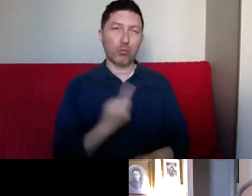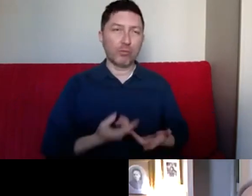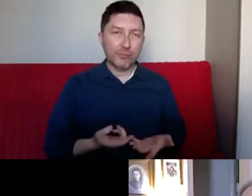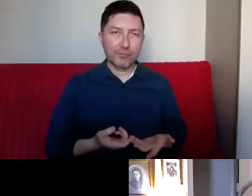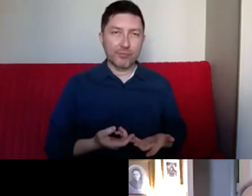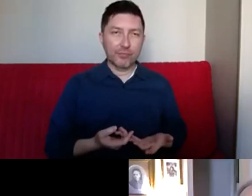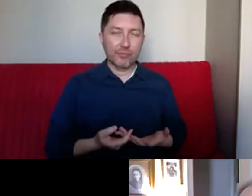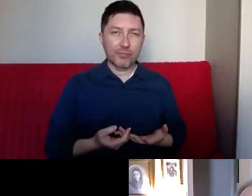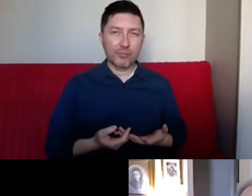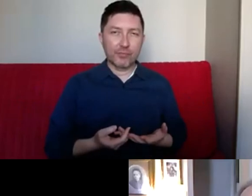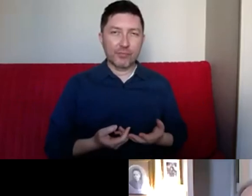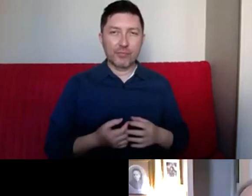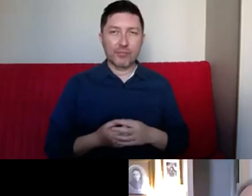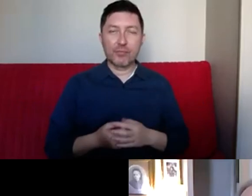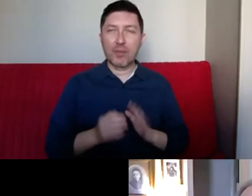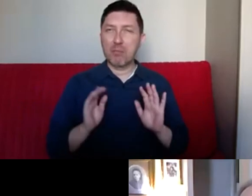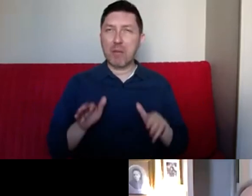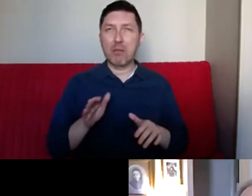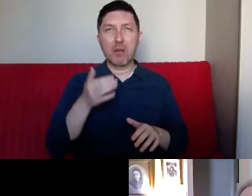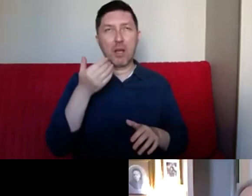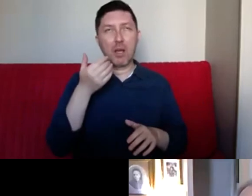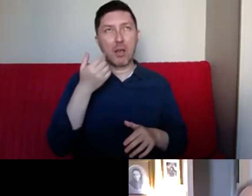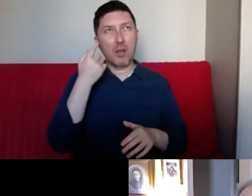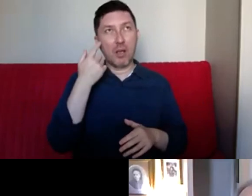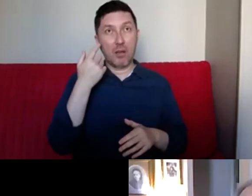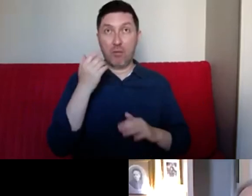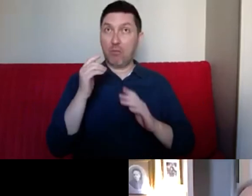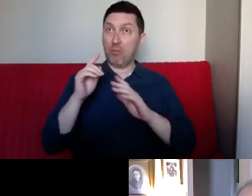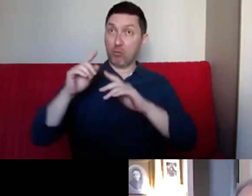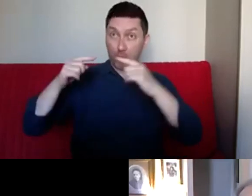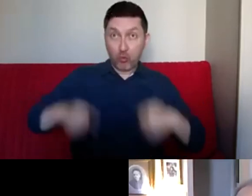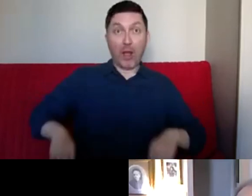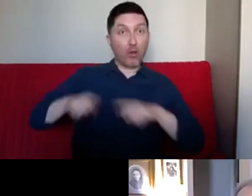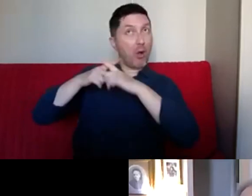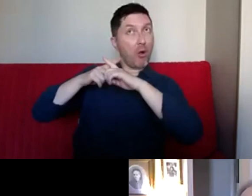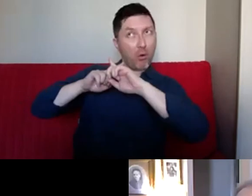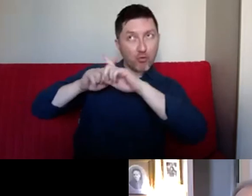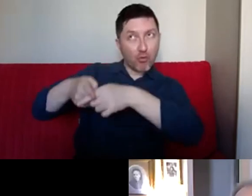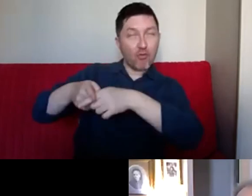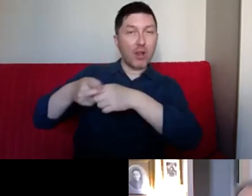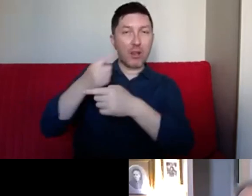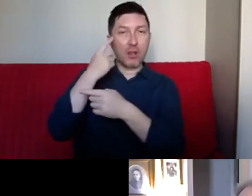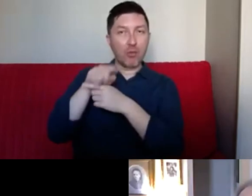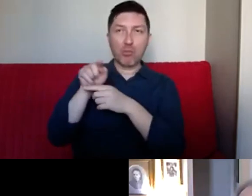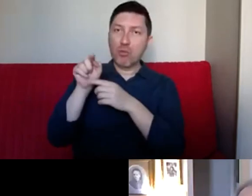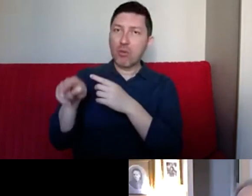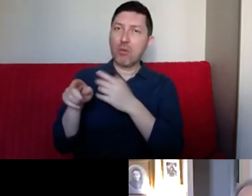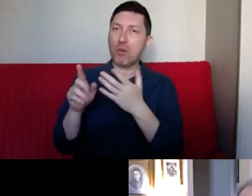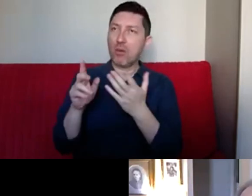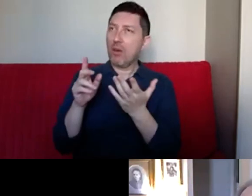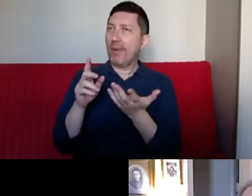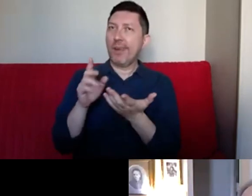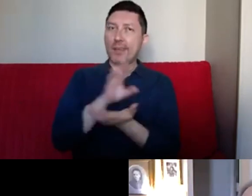government can be a point, a referral point, and not just place persons with disabilities to a